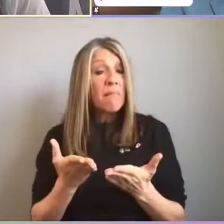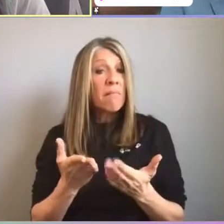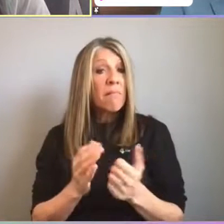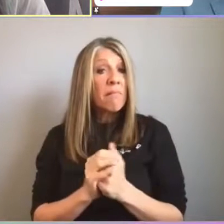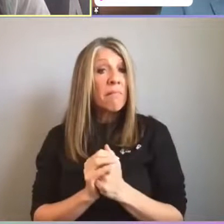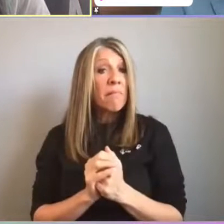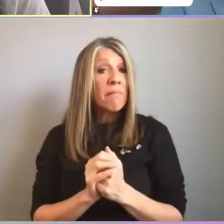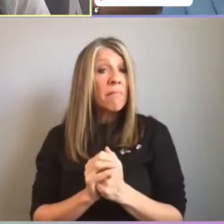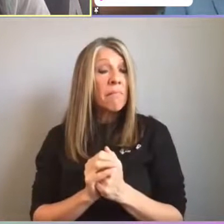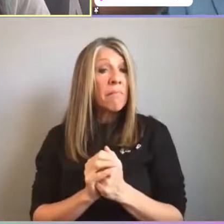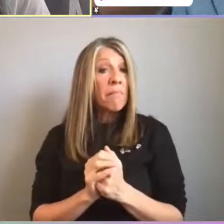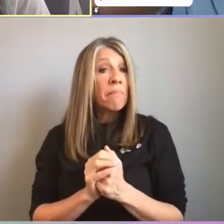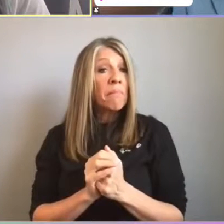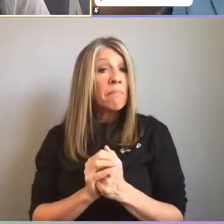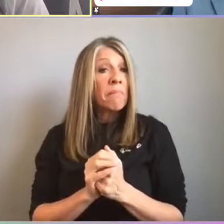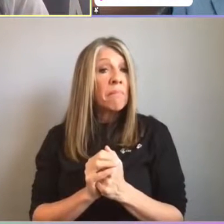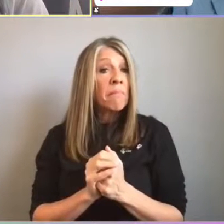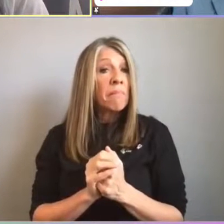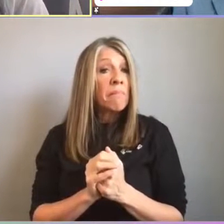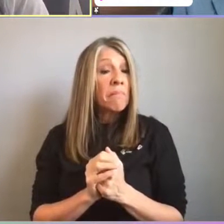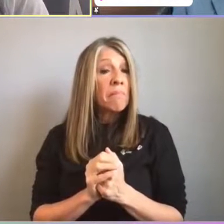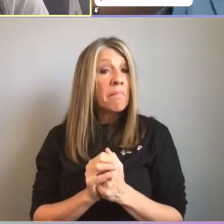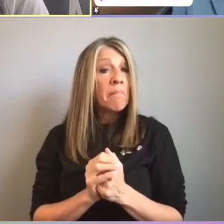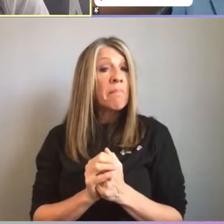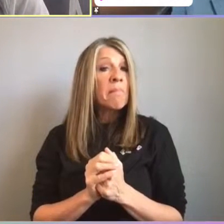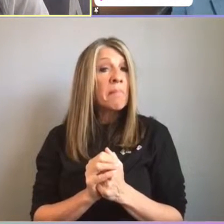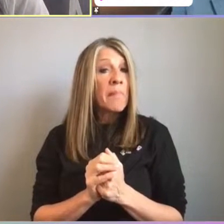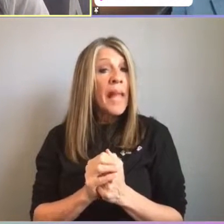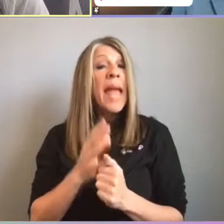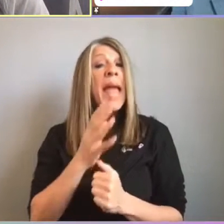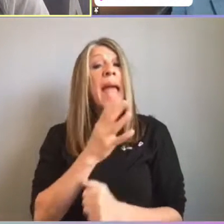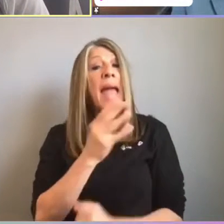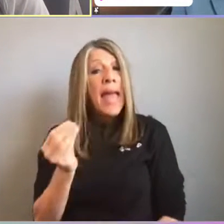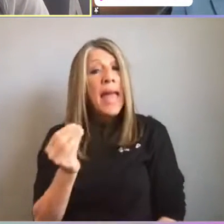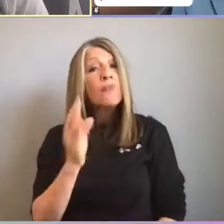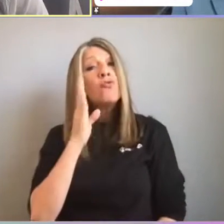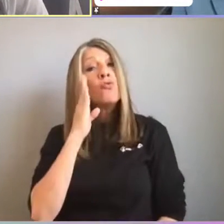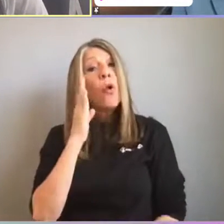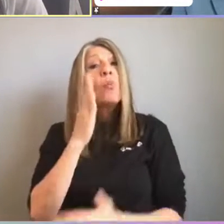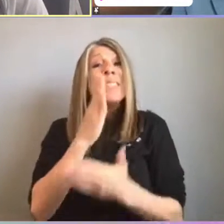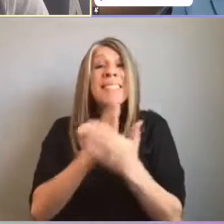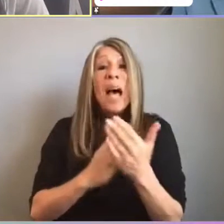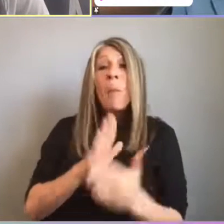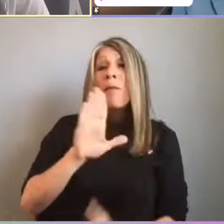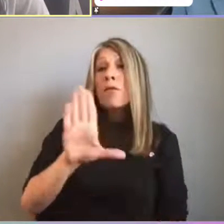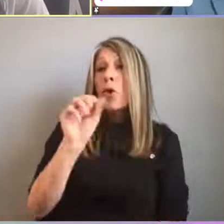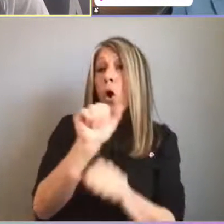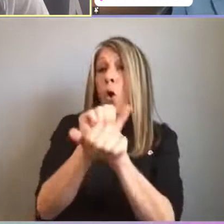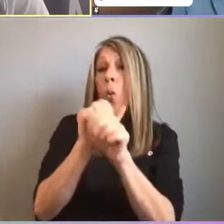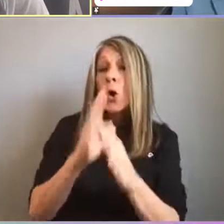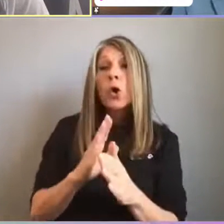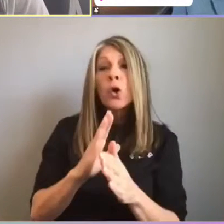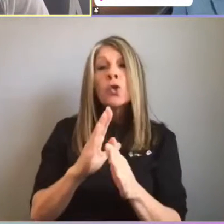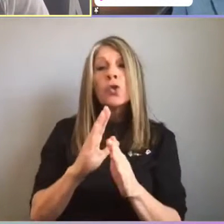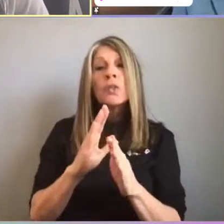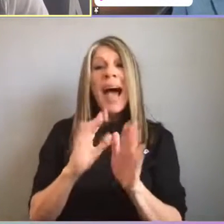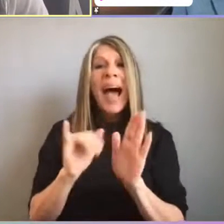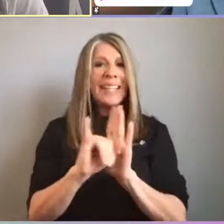and you know that some of your coworkers do identify with a